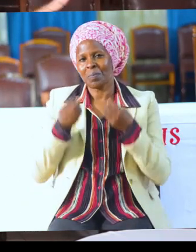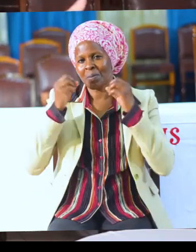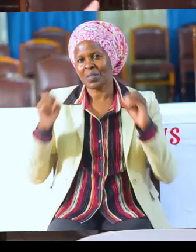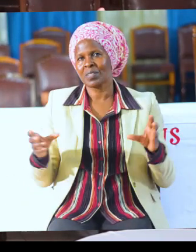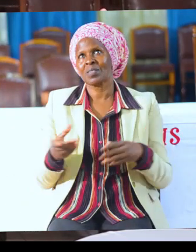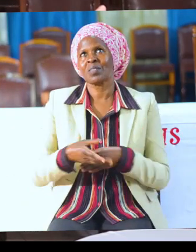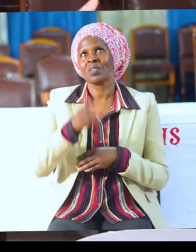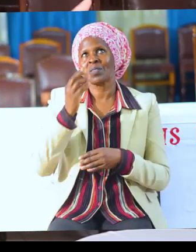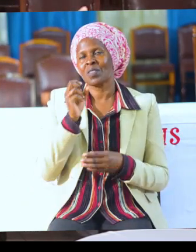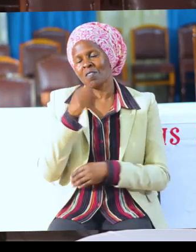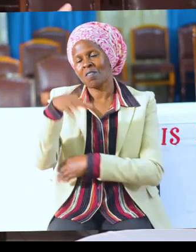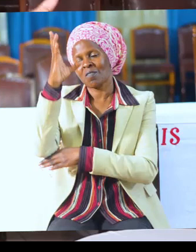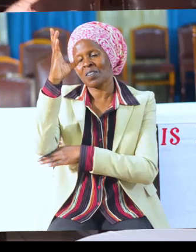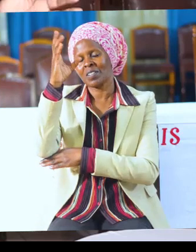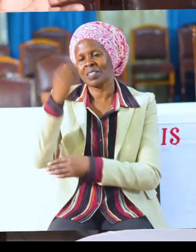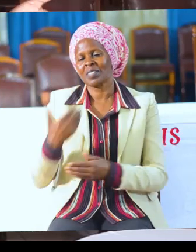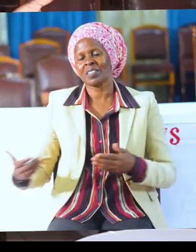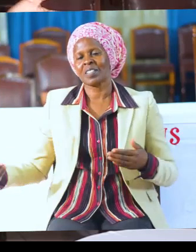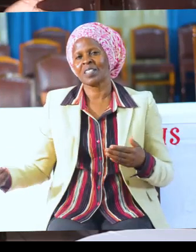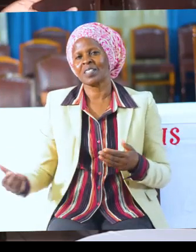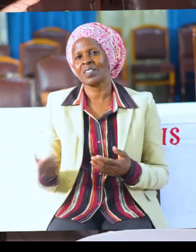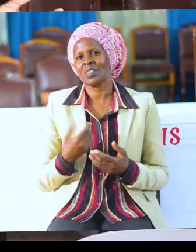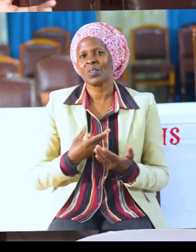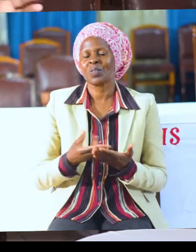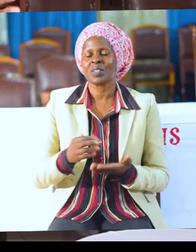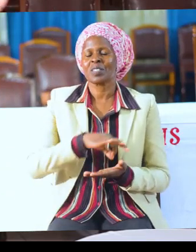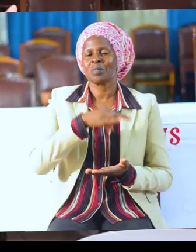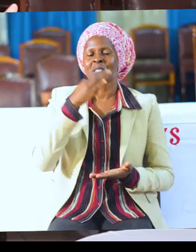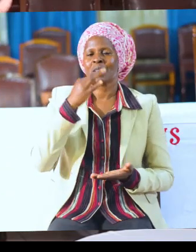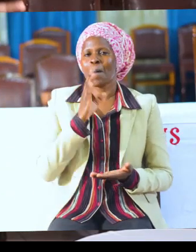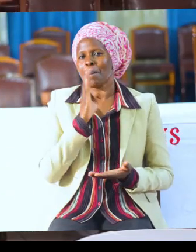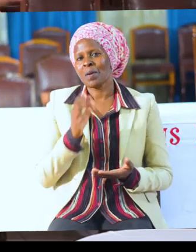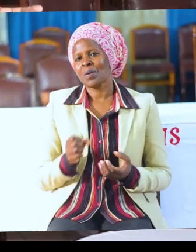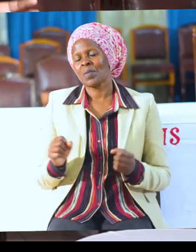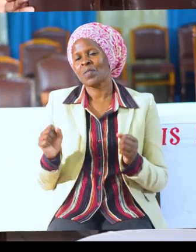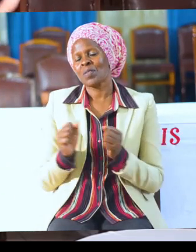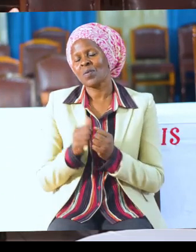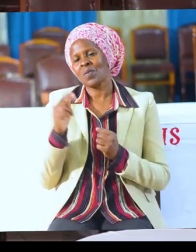God the Father, God the Son, and God the Holy Spirit be with you now.